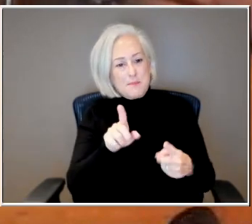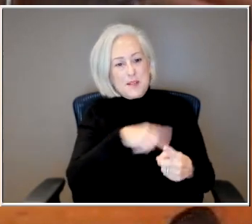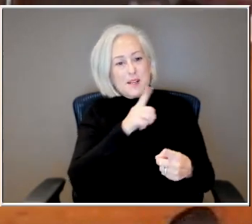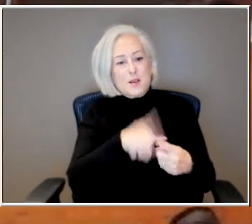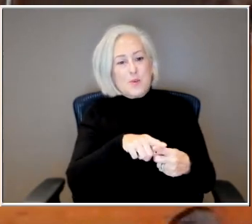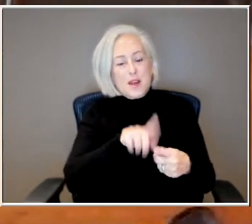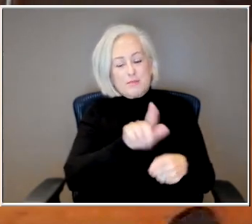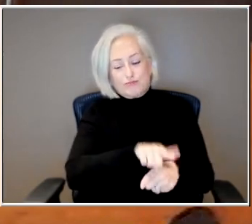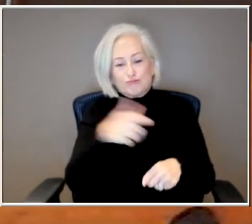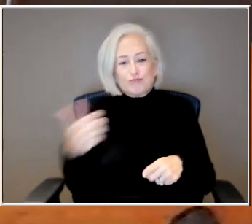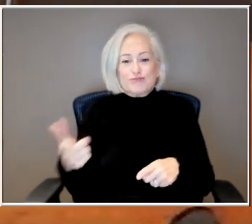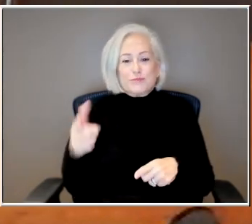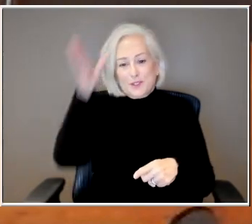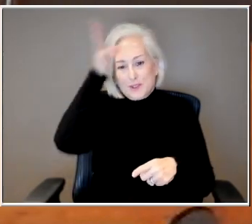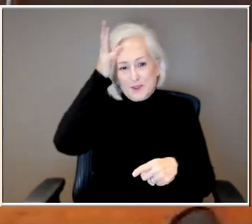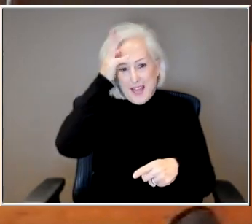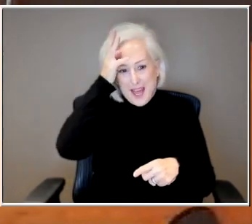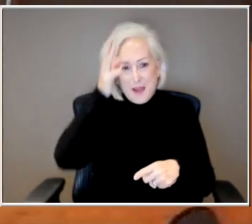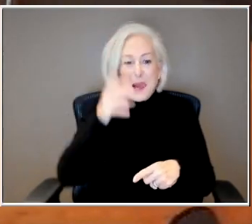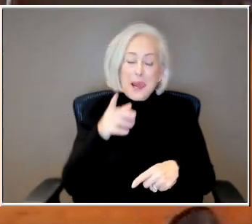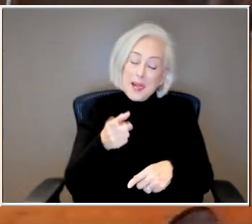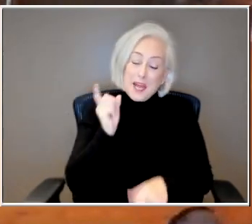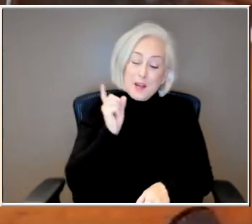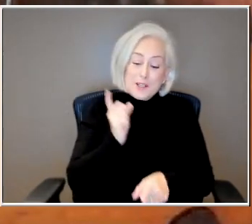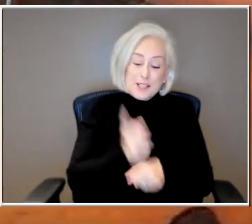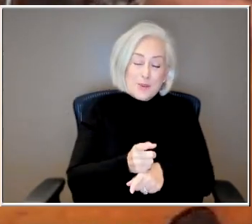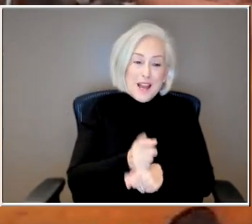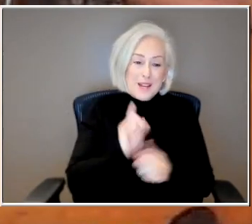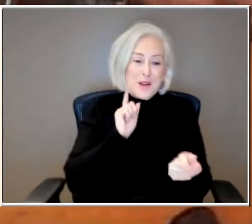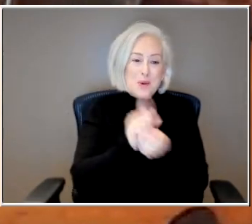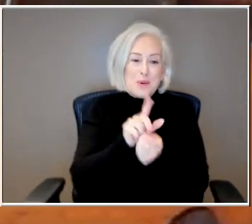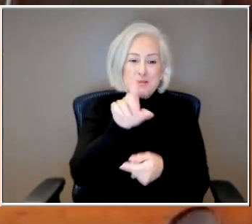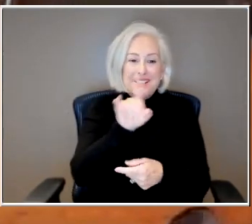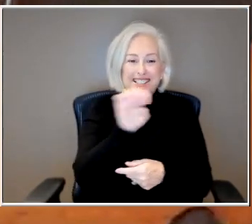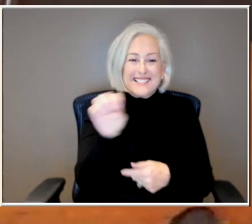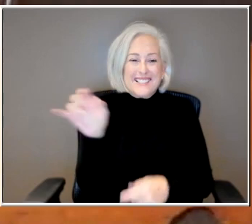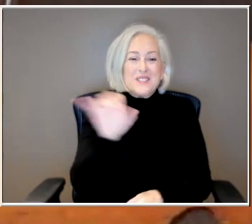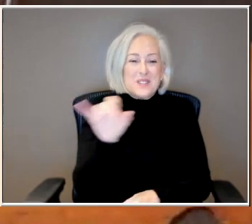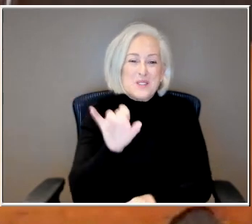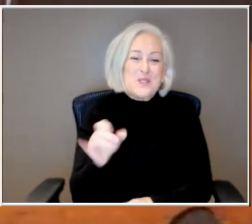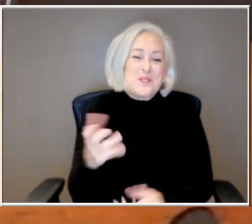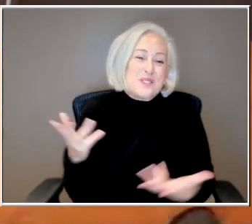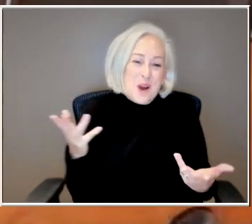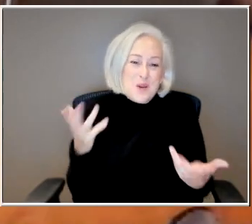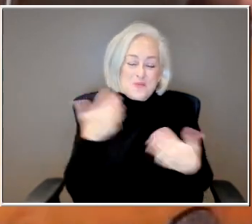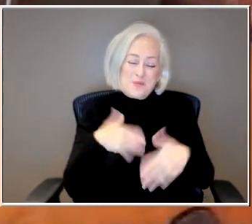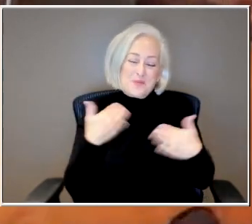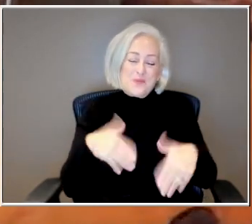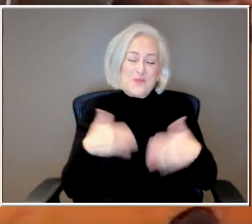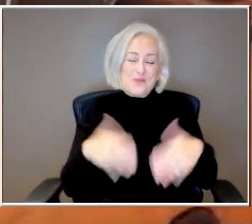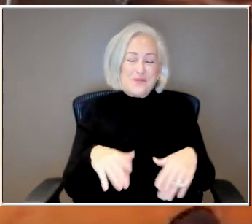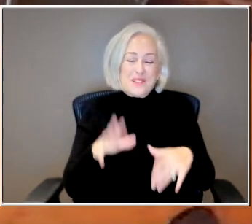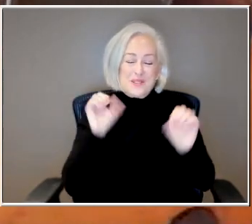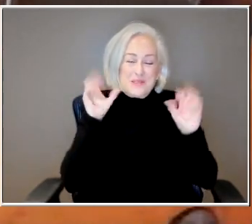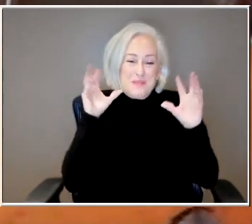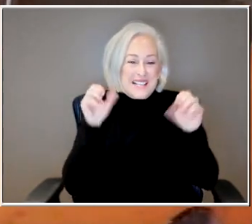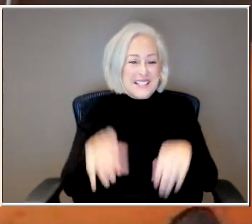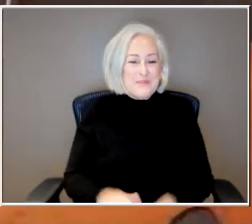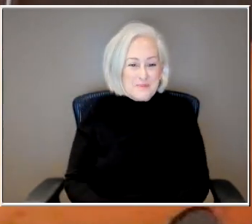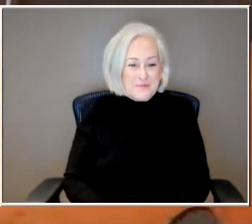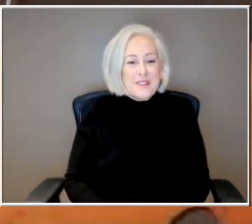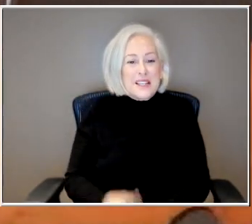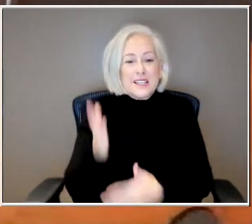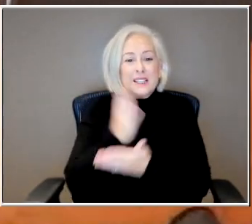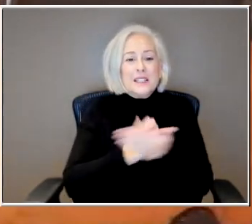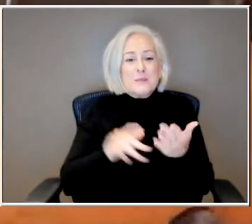turn. And he was right. We got to meet Dee also. So that was incredible. And part of that, it seems like it was